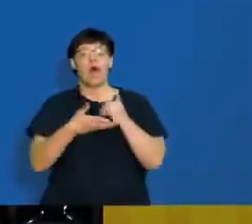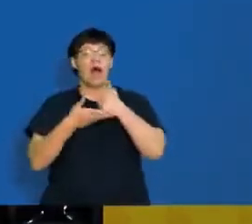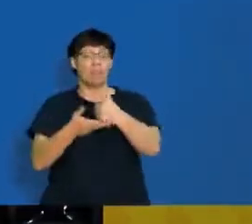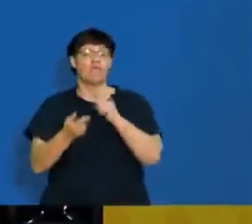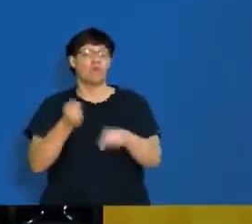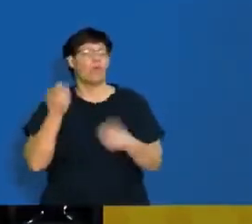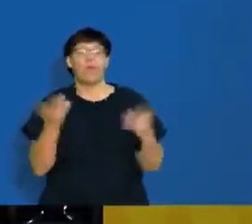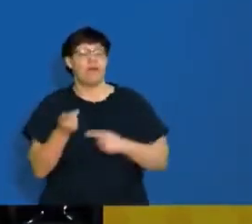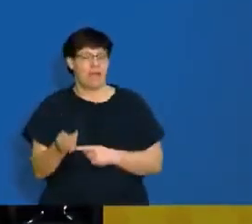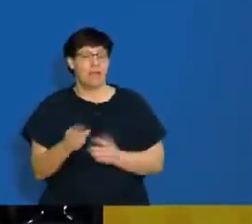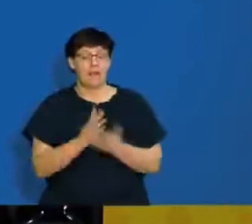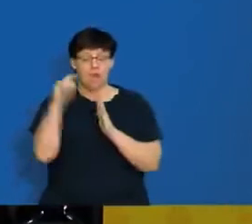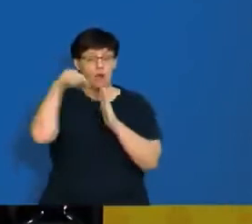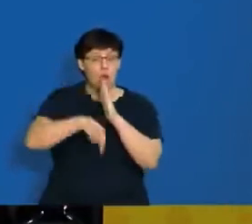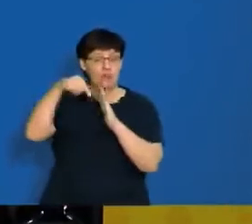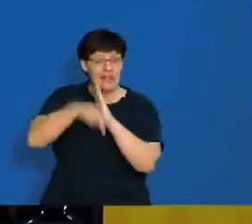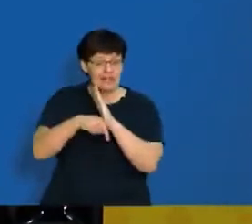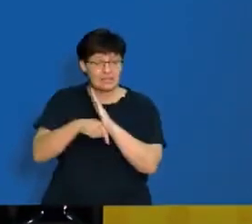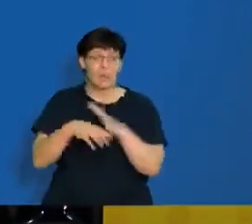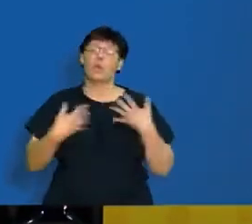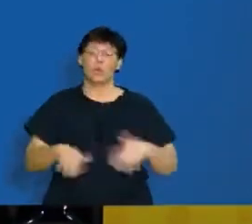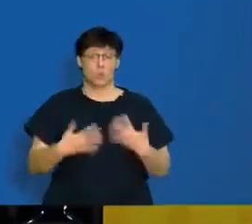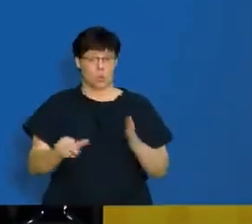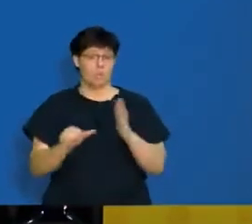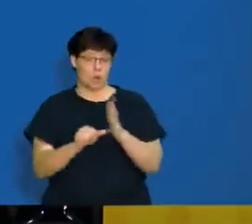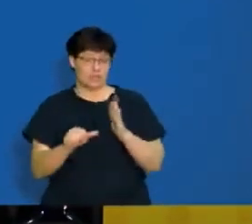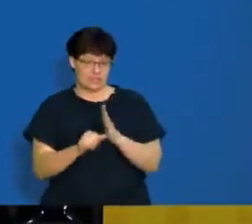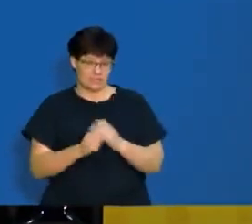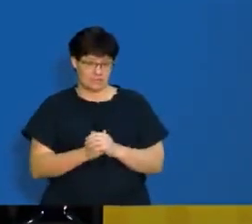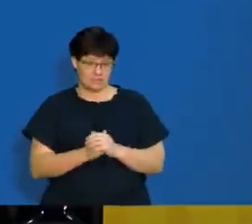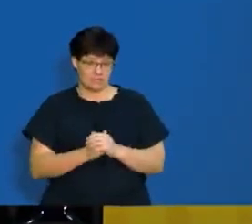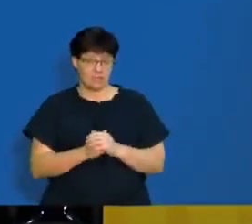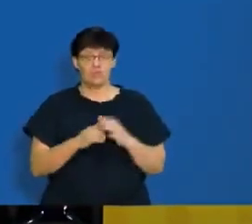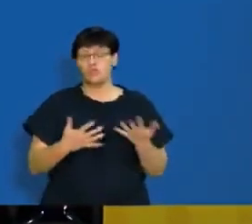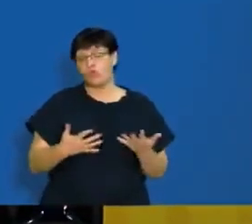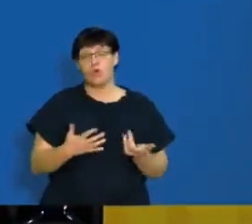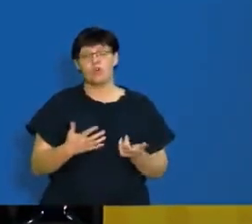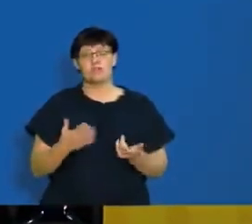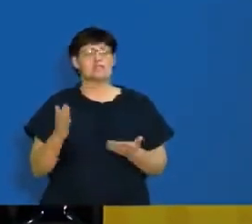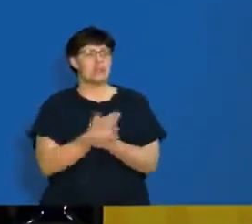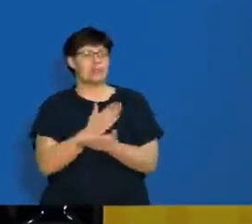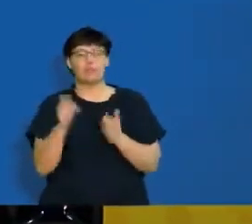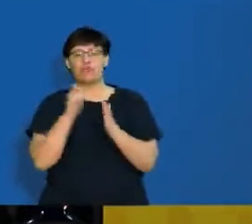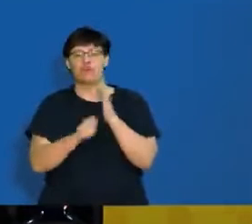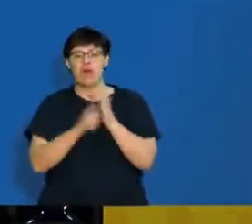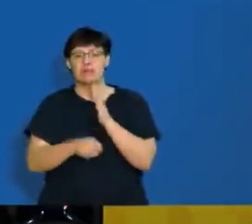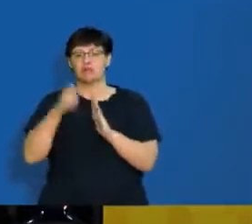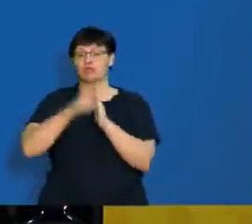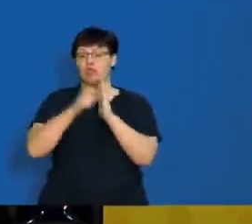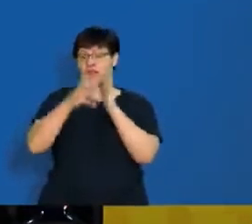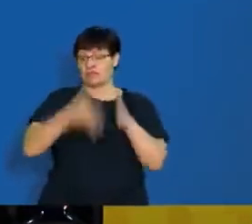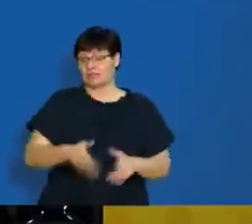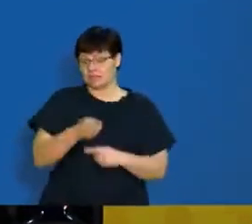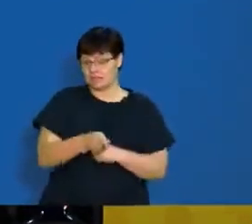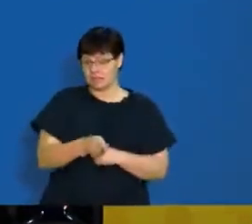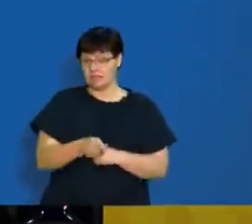the content of the source is also very, very important. Okay, sometimes you can have a source written by a journalist, and